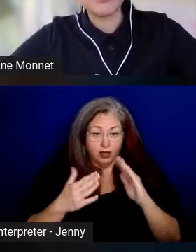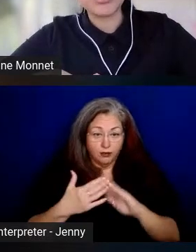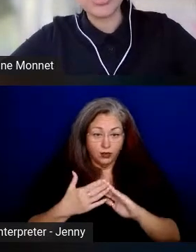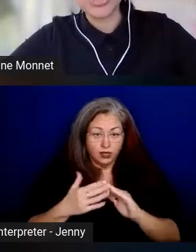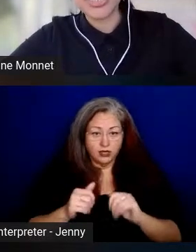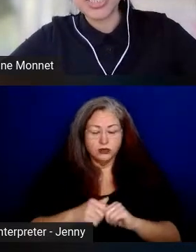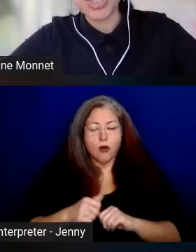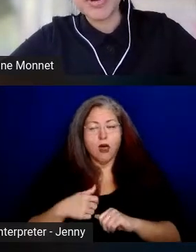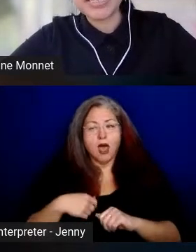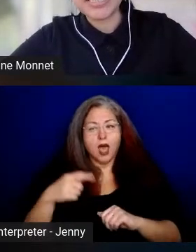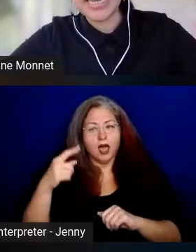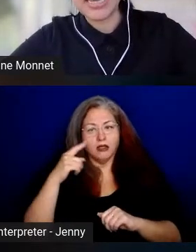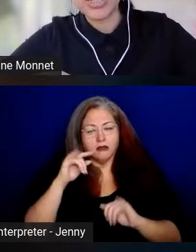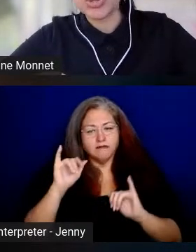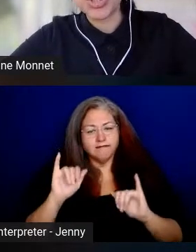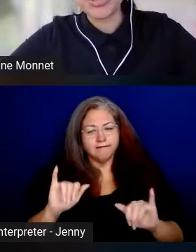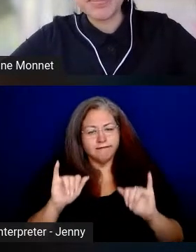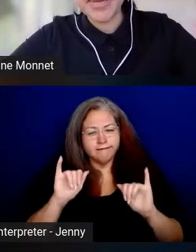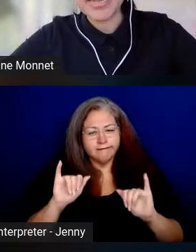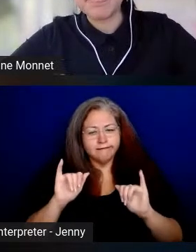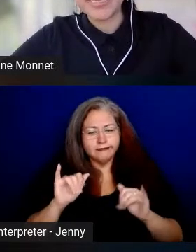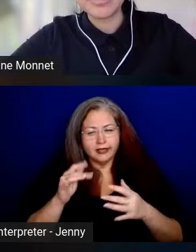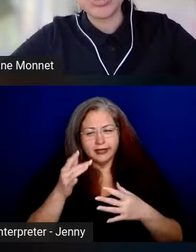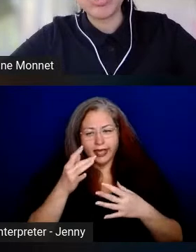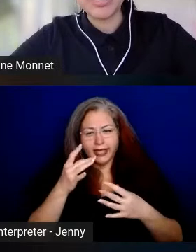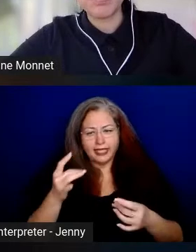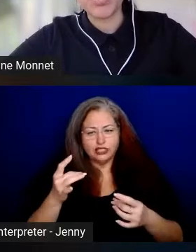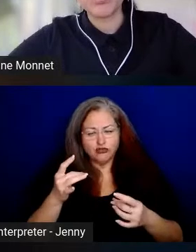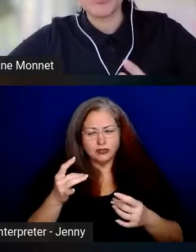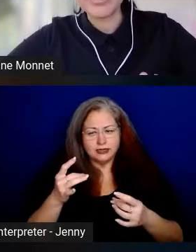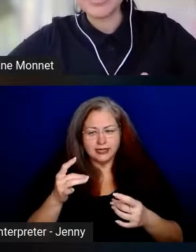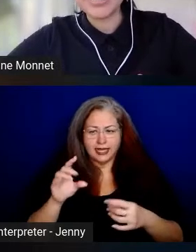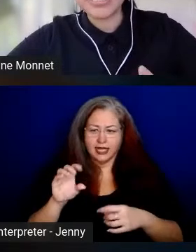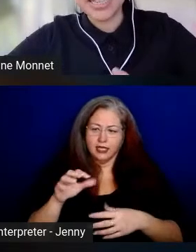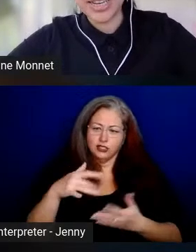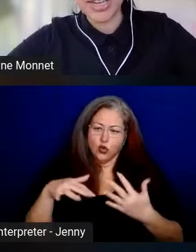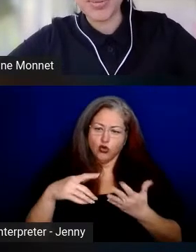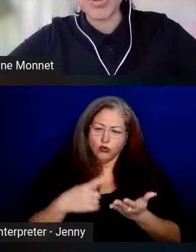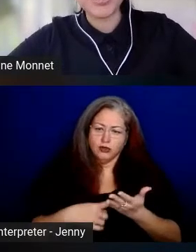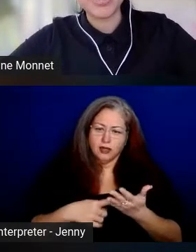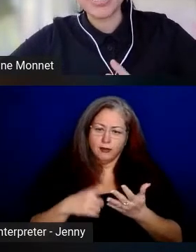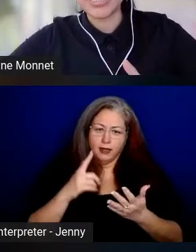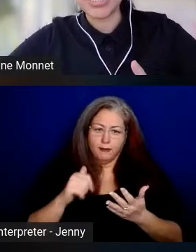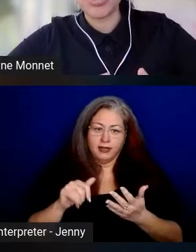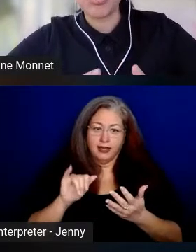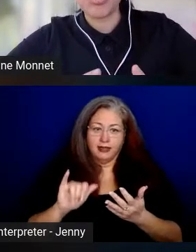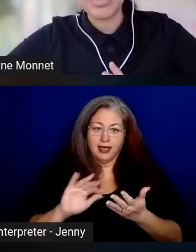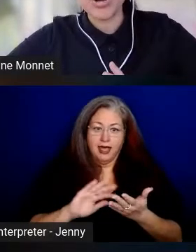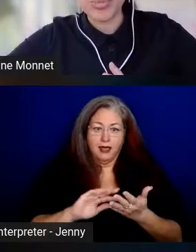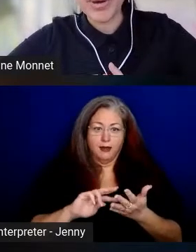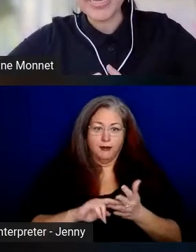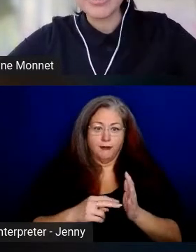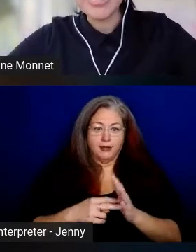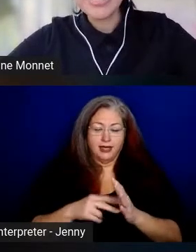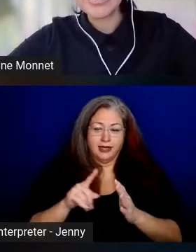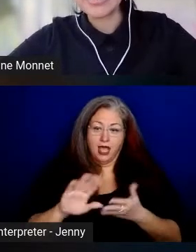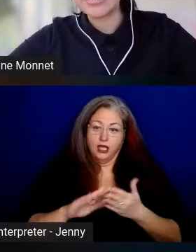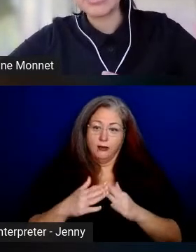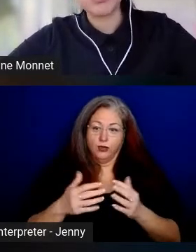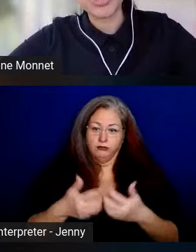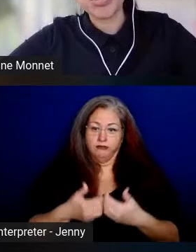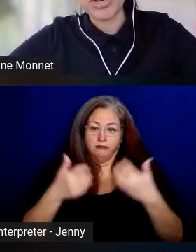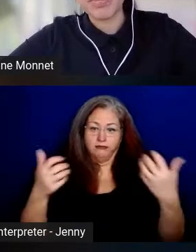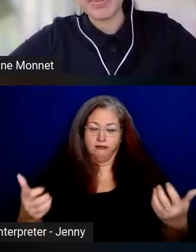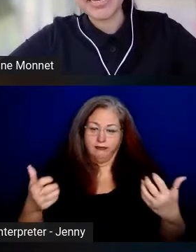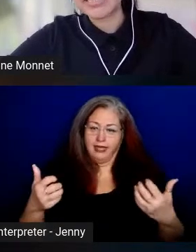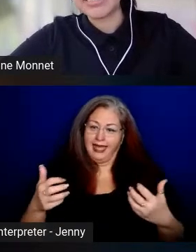I thought it was such an interesting social debate because it really polarizes communities. It's either black or white. And I